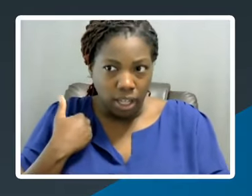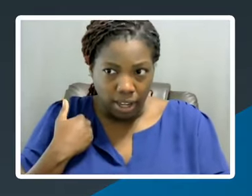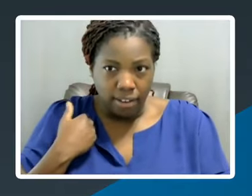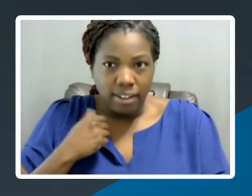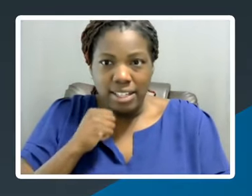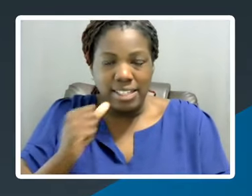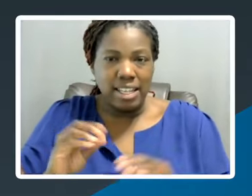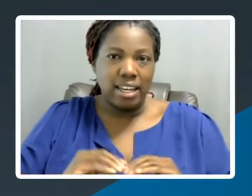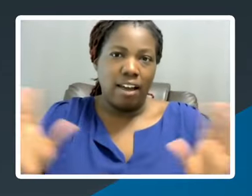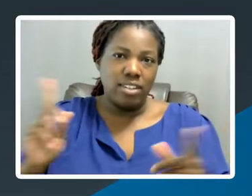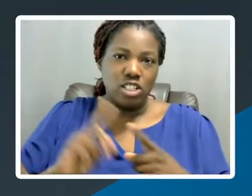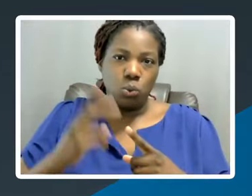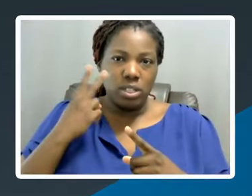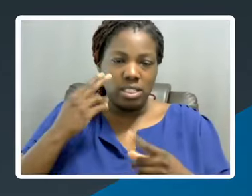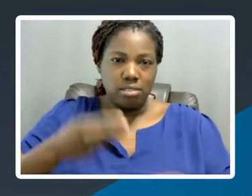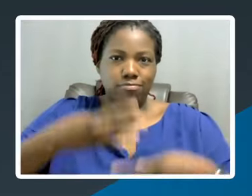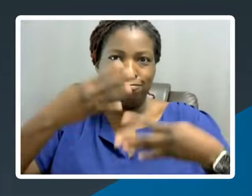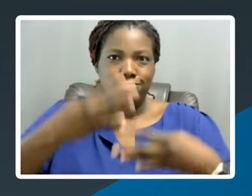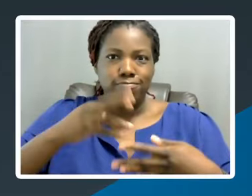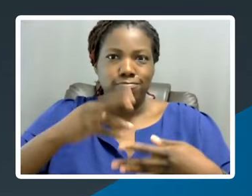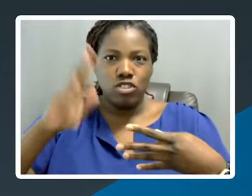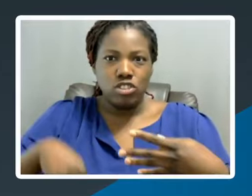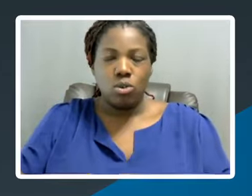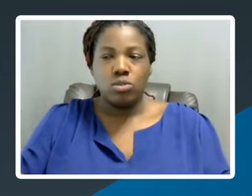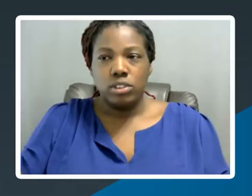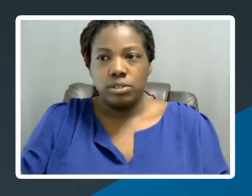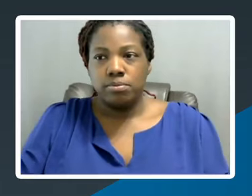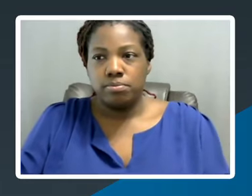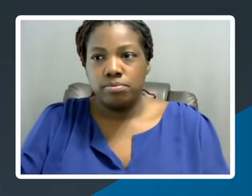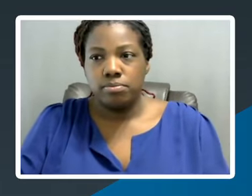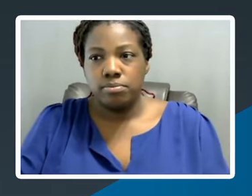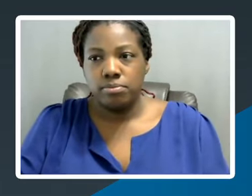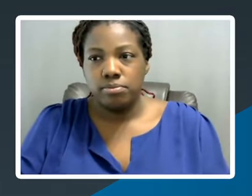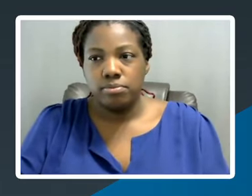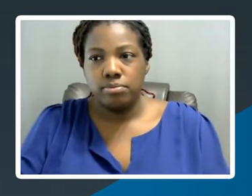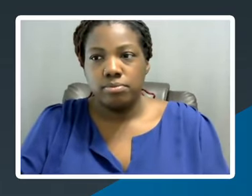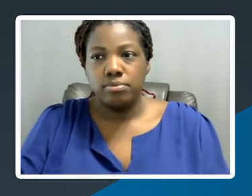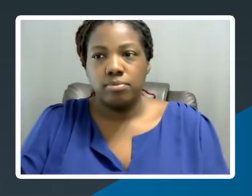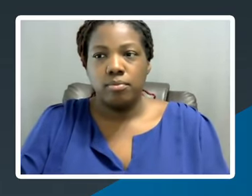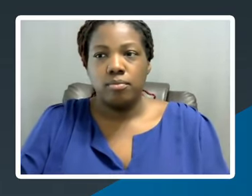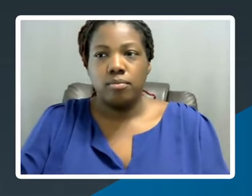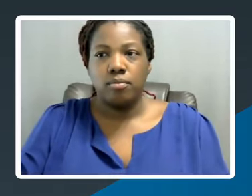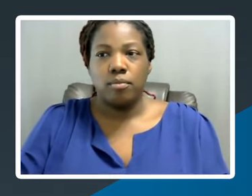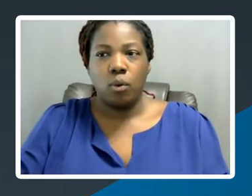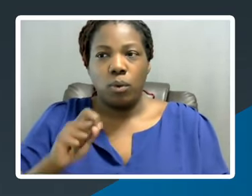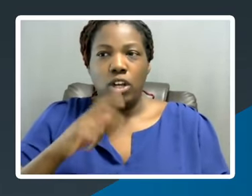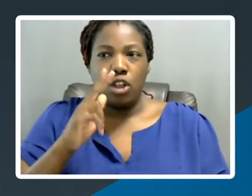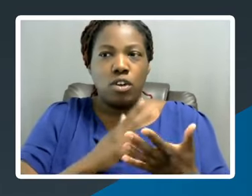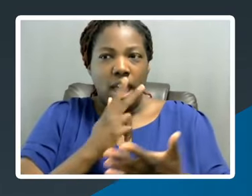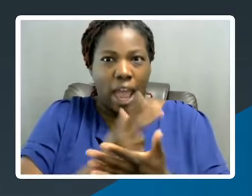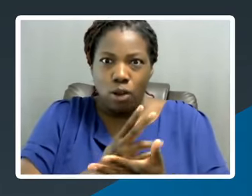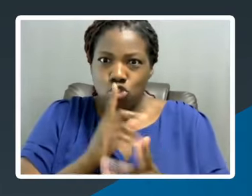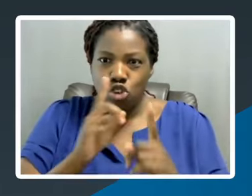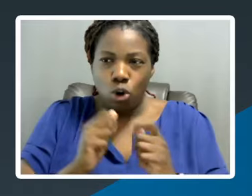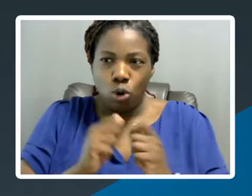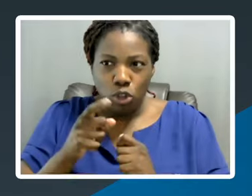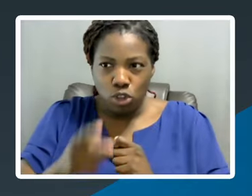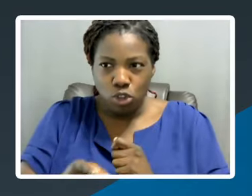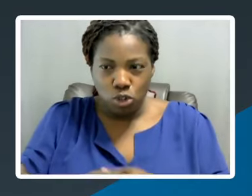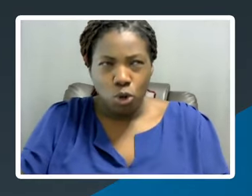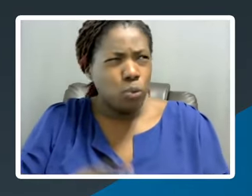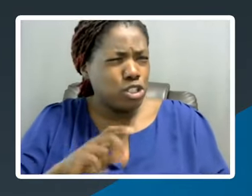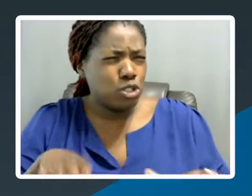see it coming back to us in a written form. Right. Richard, we need like 3 more hours to talk with you. We should do this again sometime.